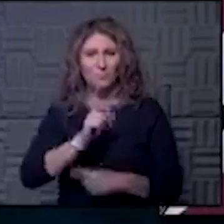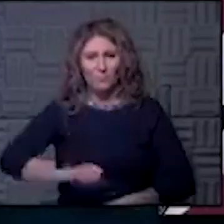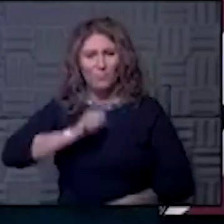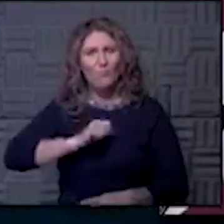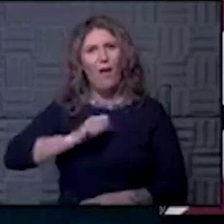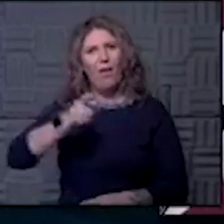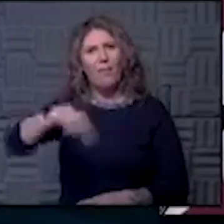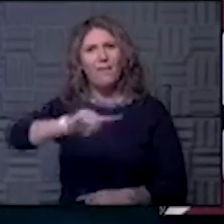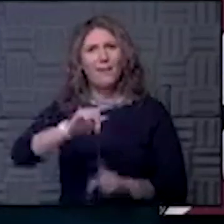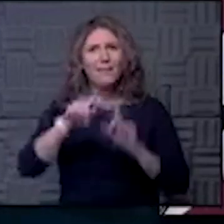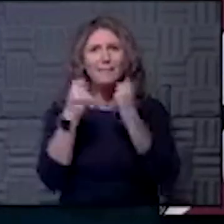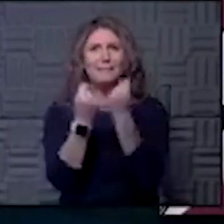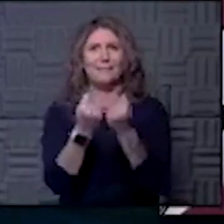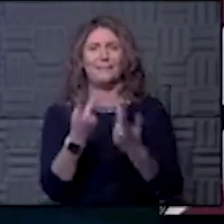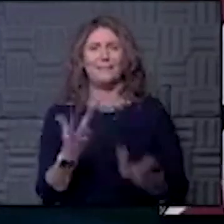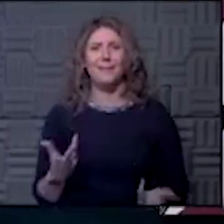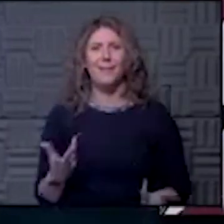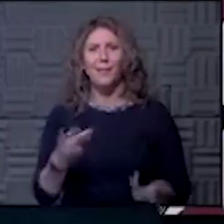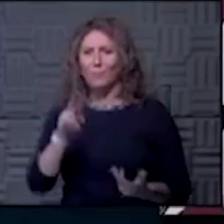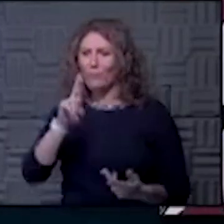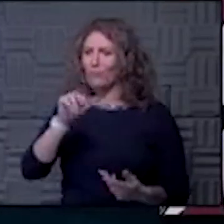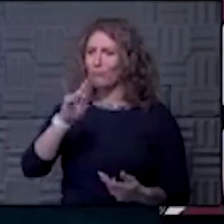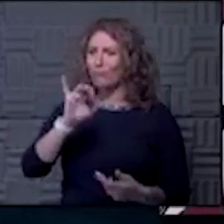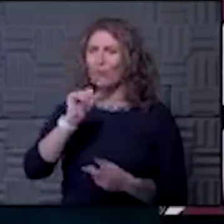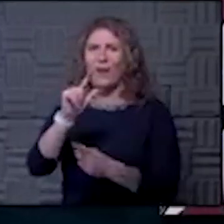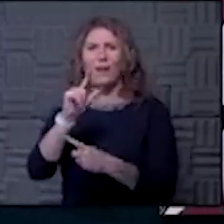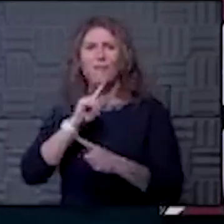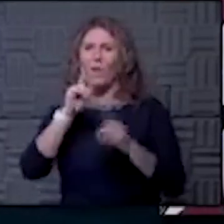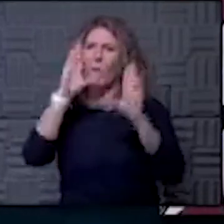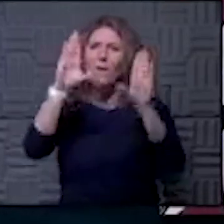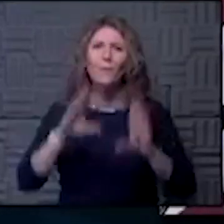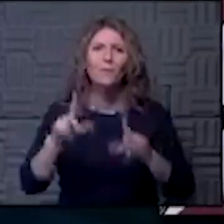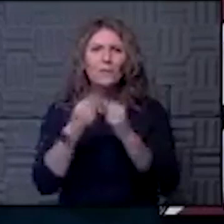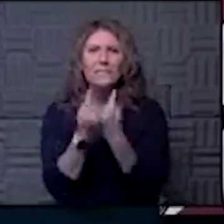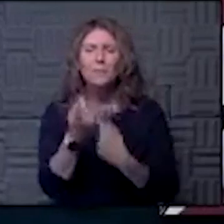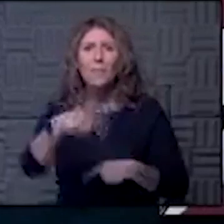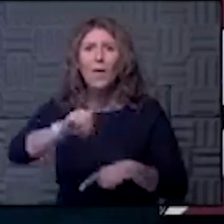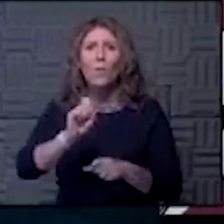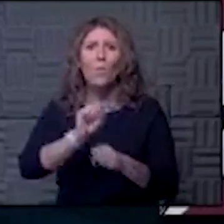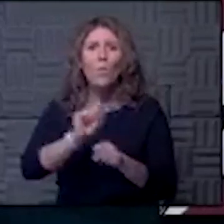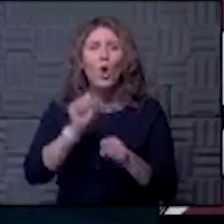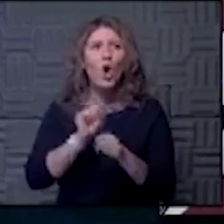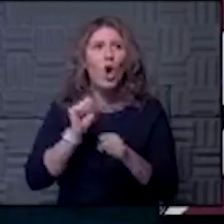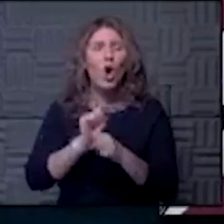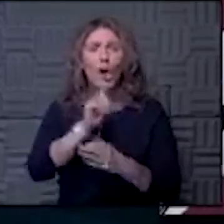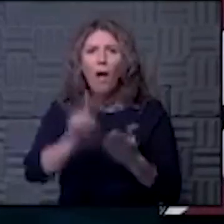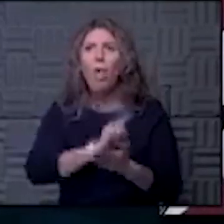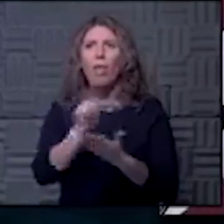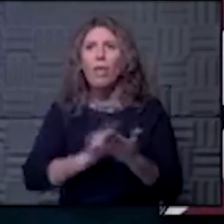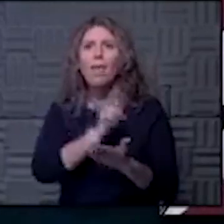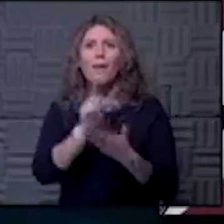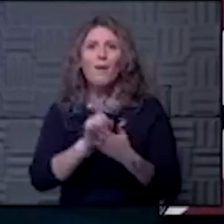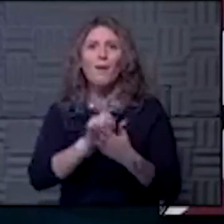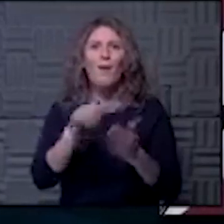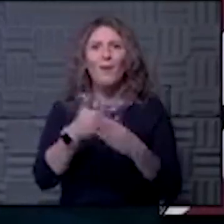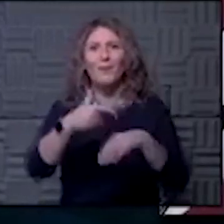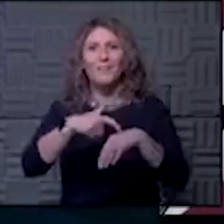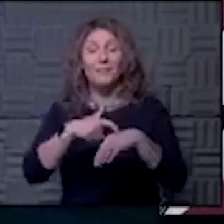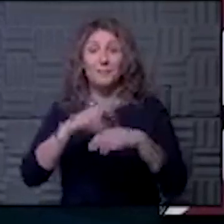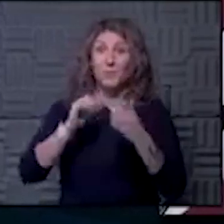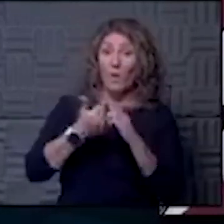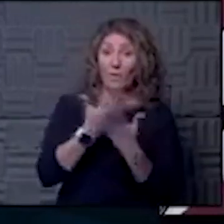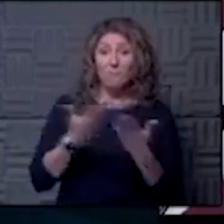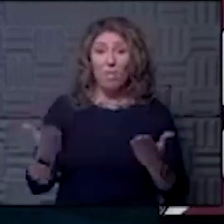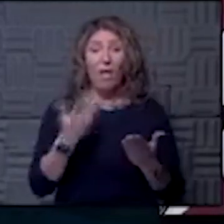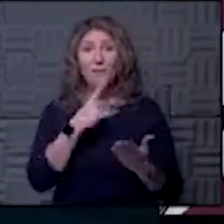of people. Rachel's not talking about, man. She's got a heck of a team. They work all the time. How are the supplies holding up? How do you think your